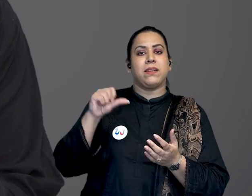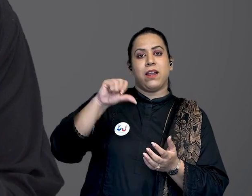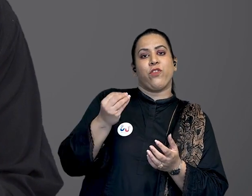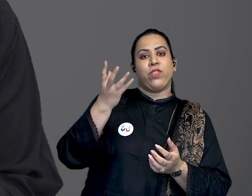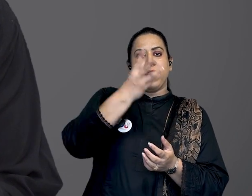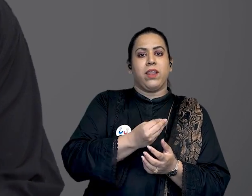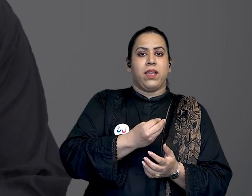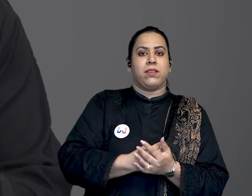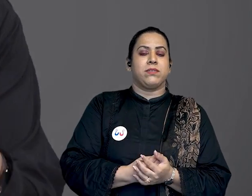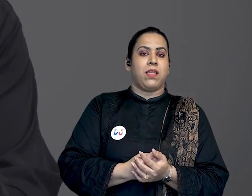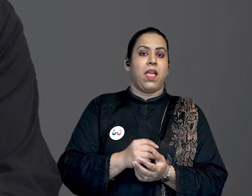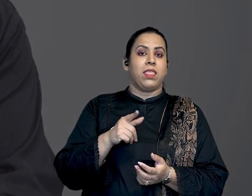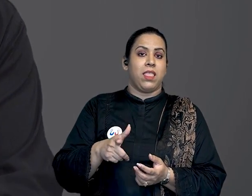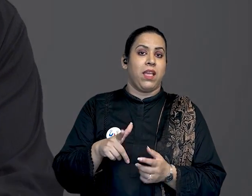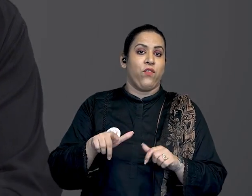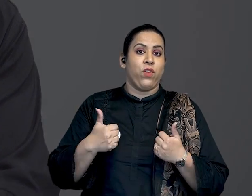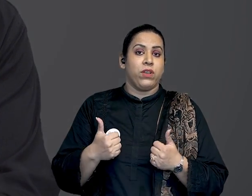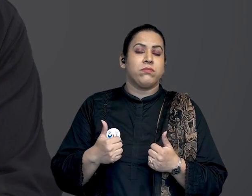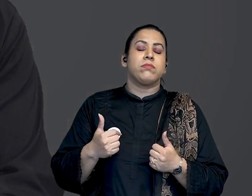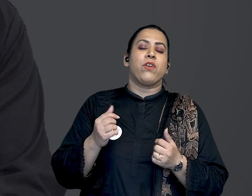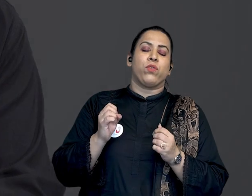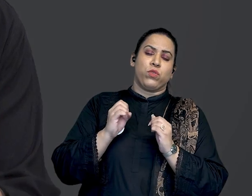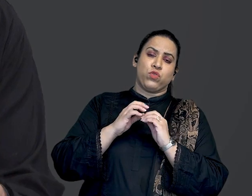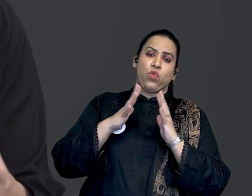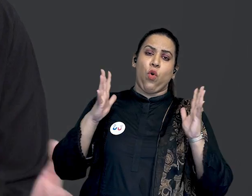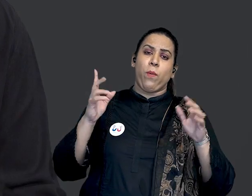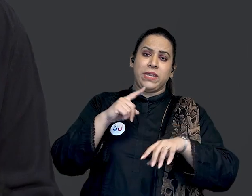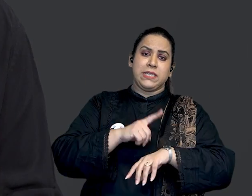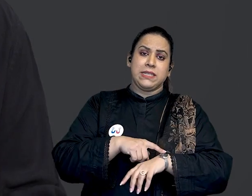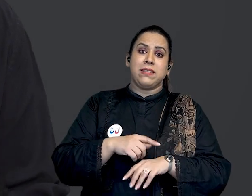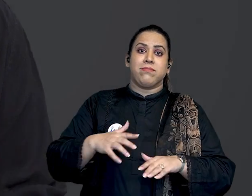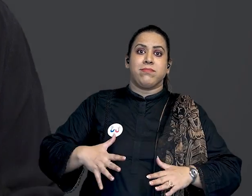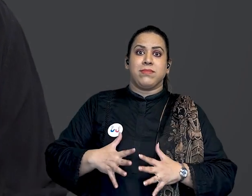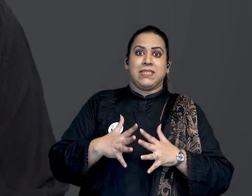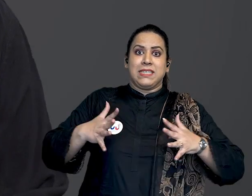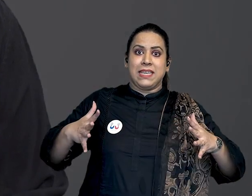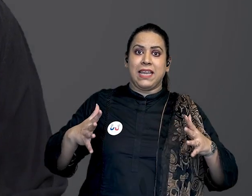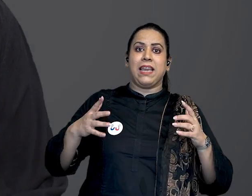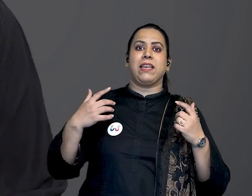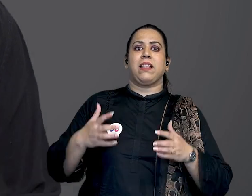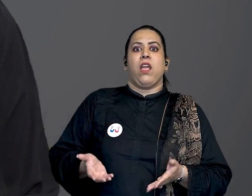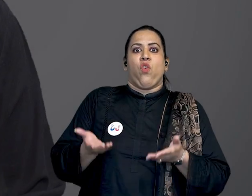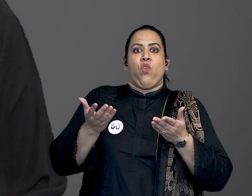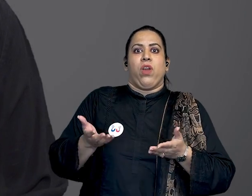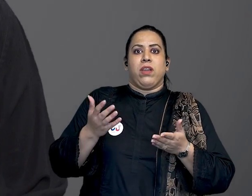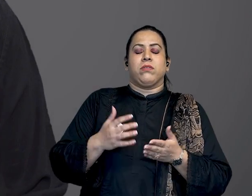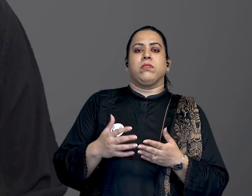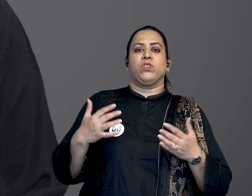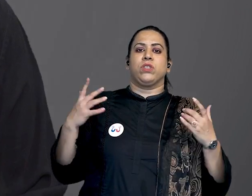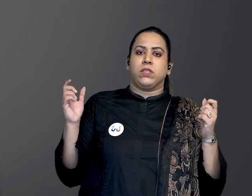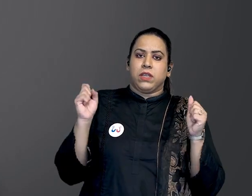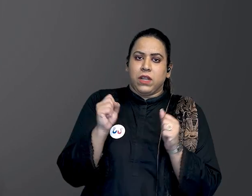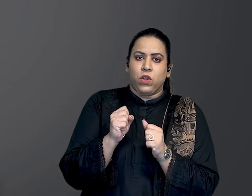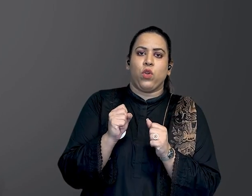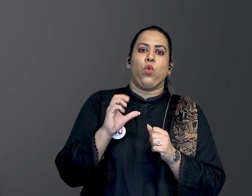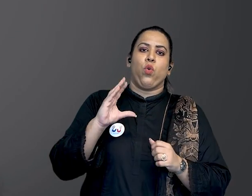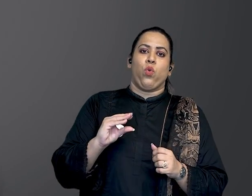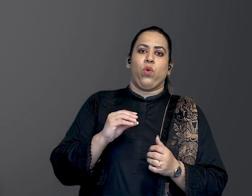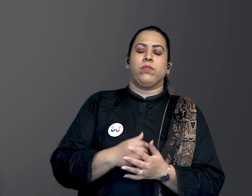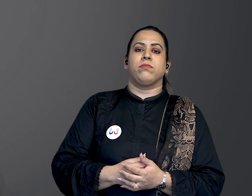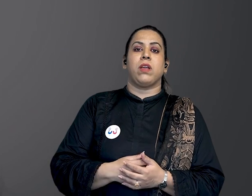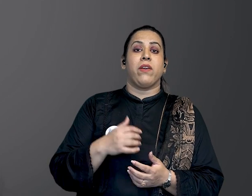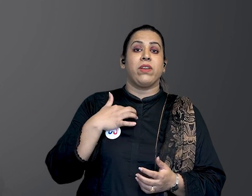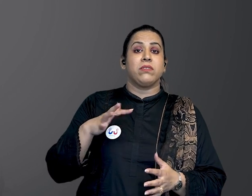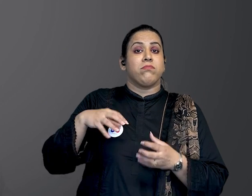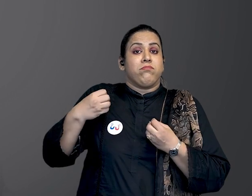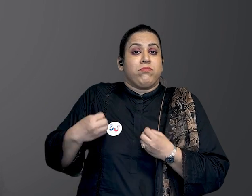time and then we just gain it all back or probably more. Do you know why that actually happens? Well, let me tell you. The human being can